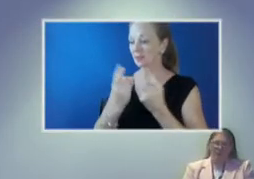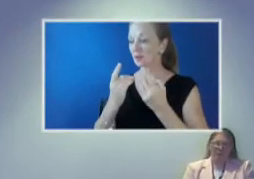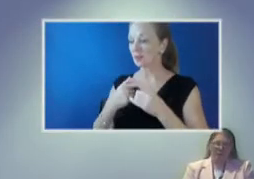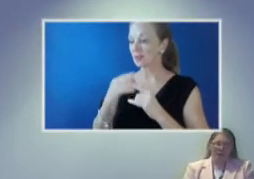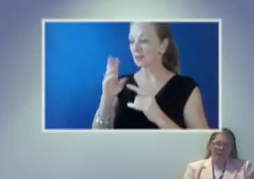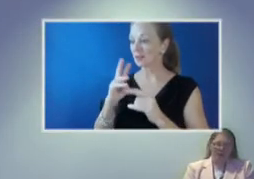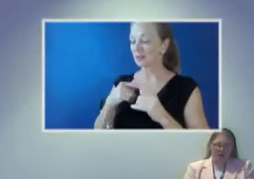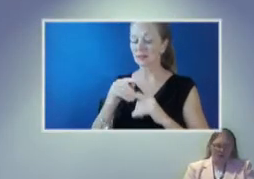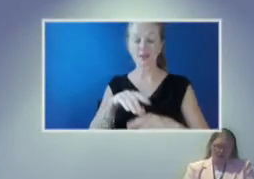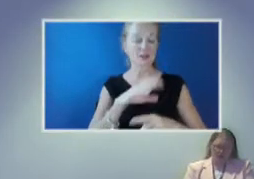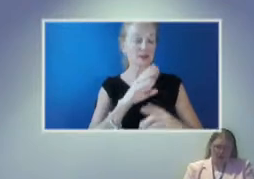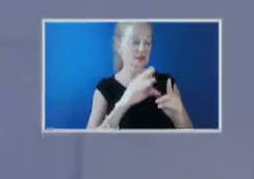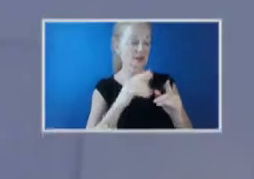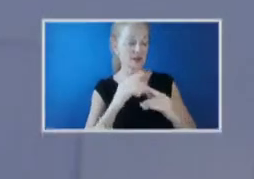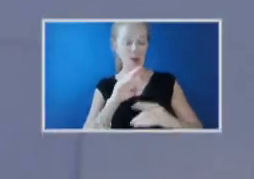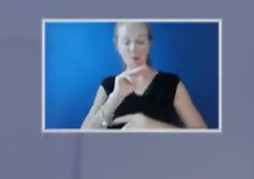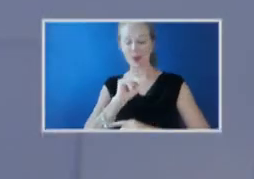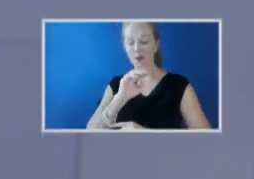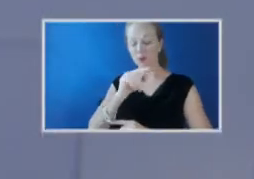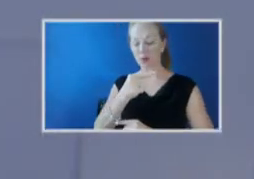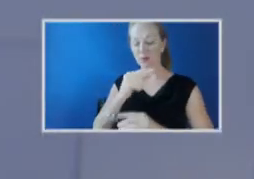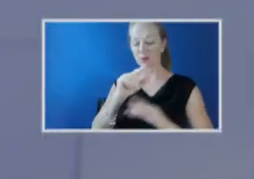7. Malcolm Graham, District 2.